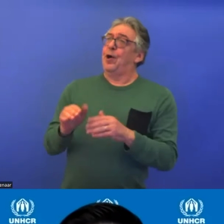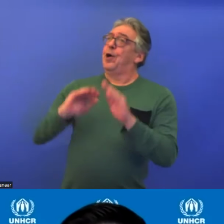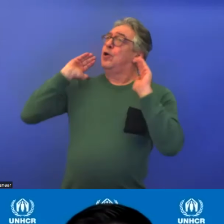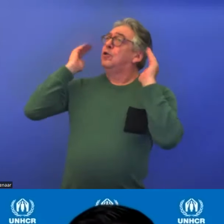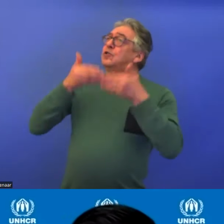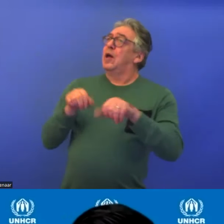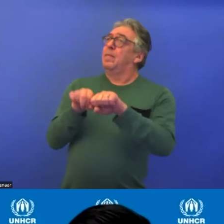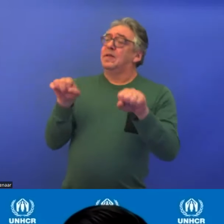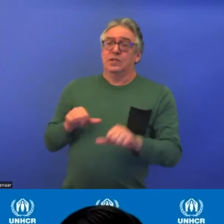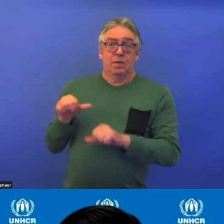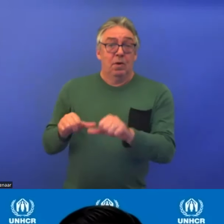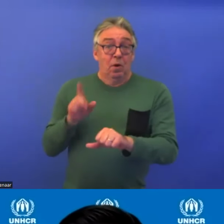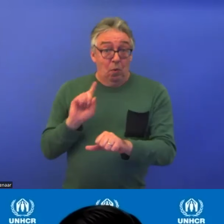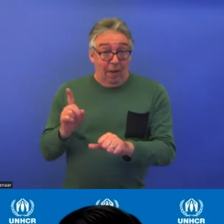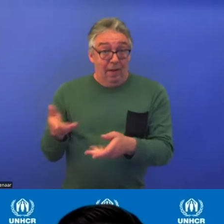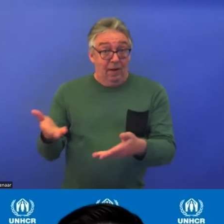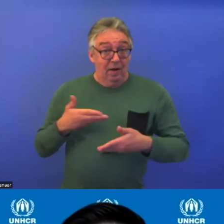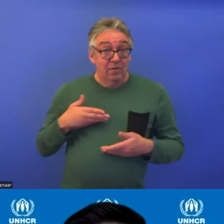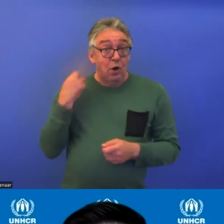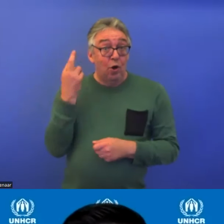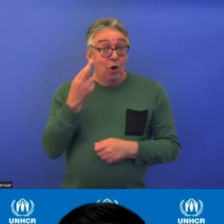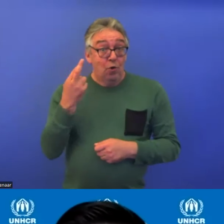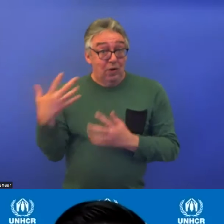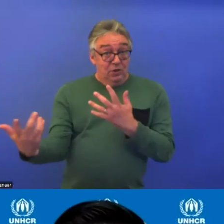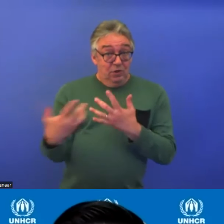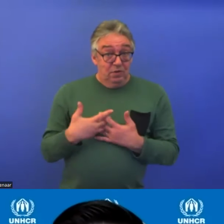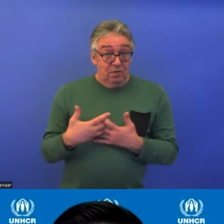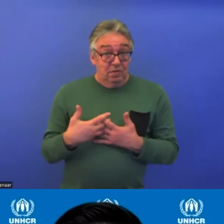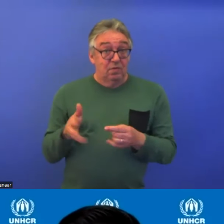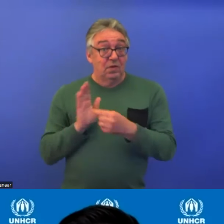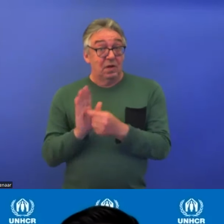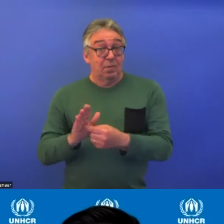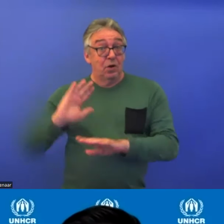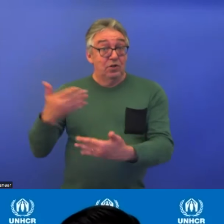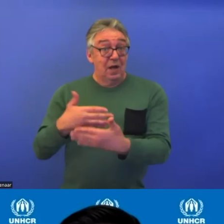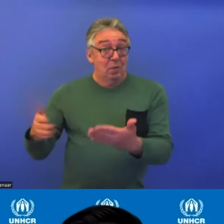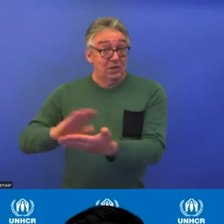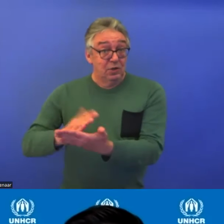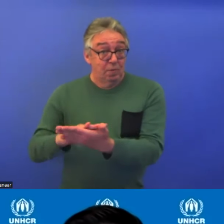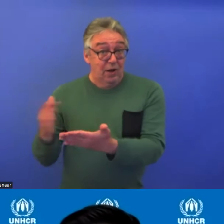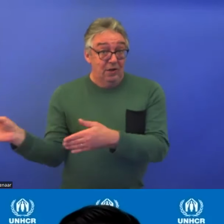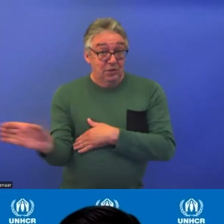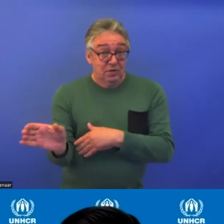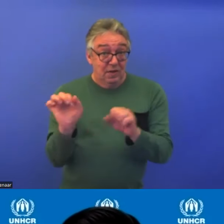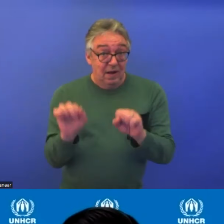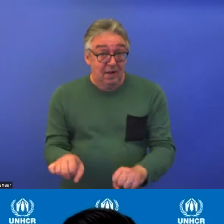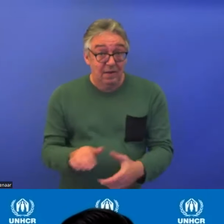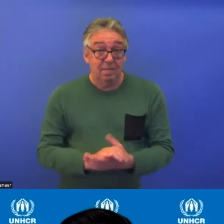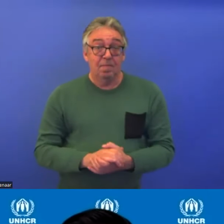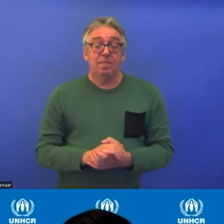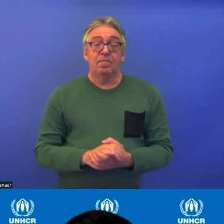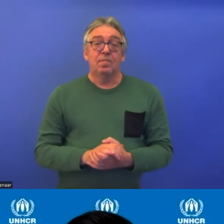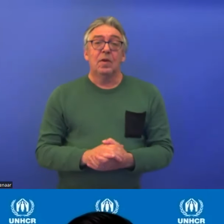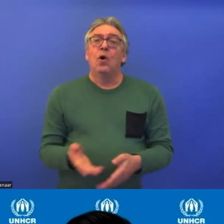adequately, including, for example, provision of sign language interpretation if needed? Another question is, are refugees with